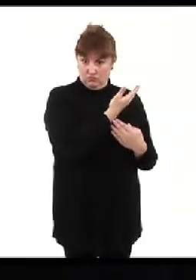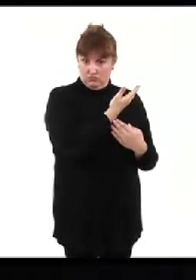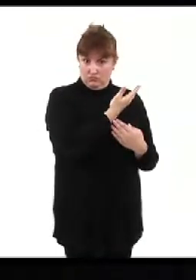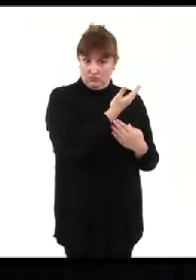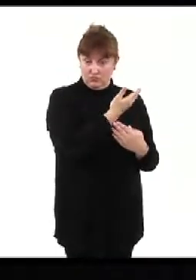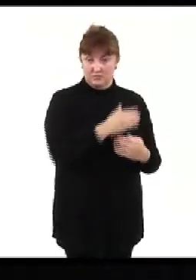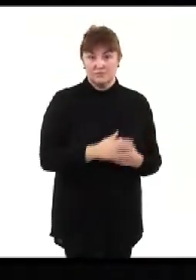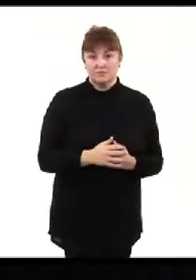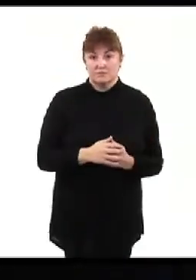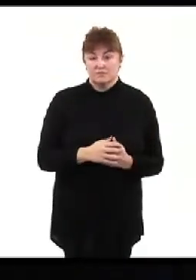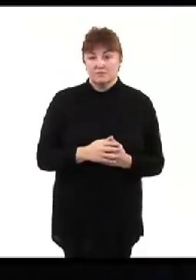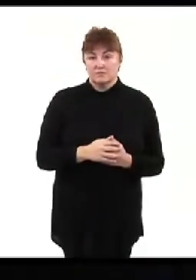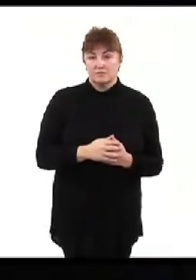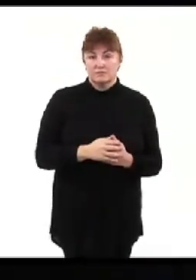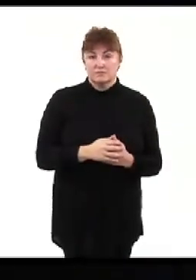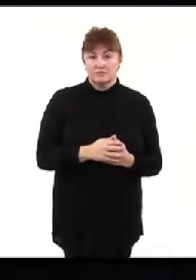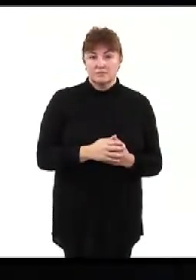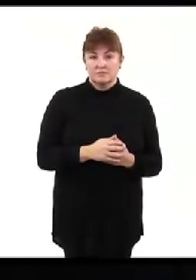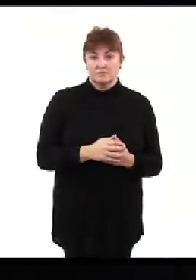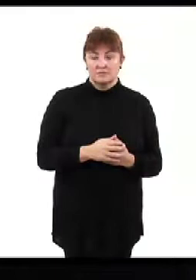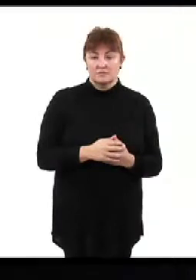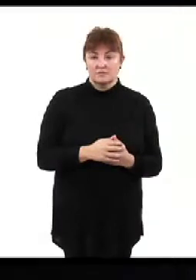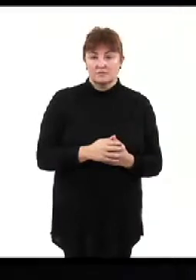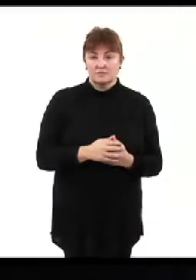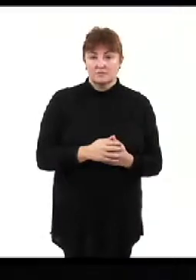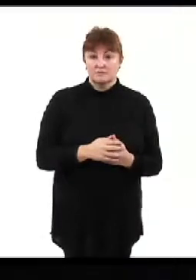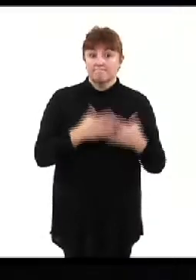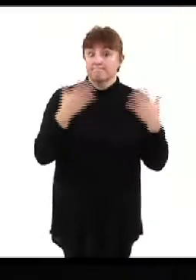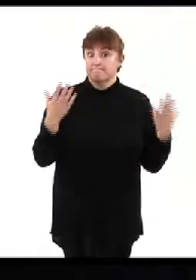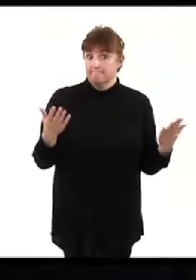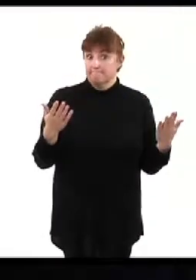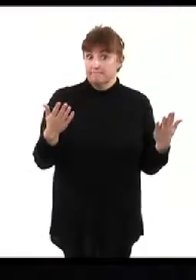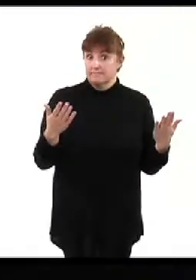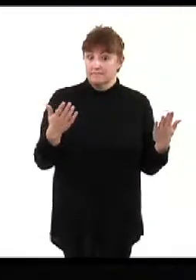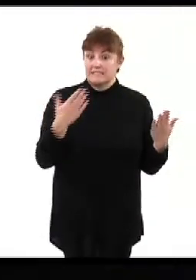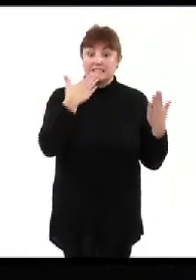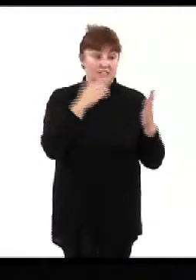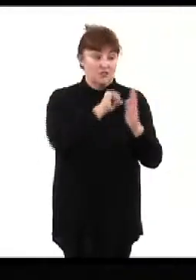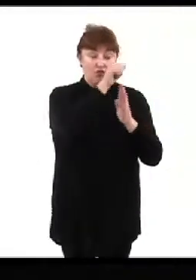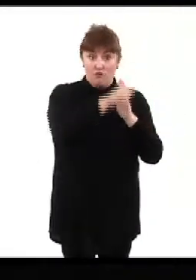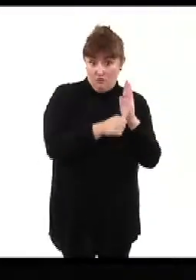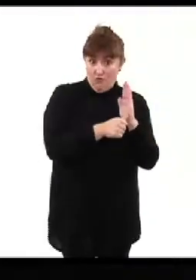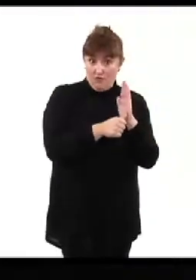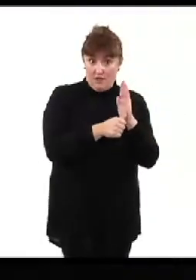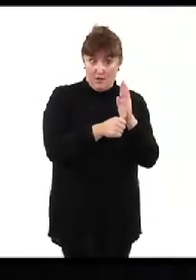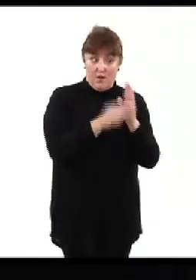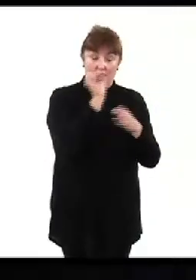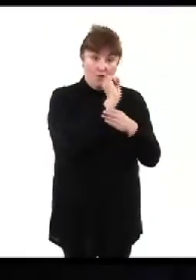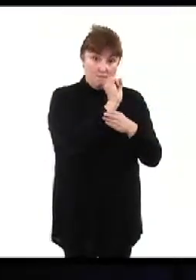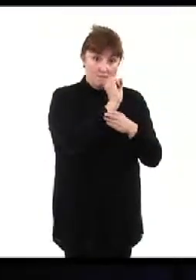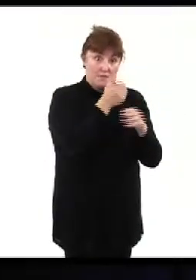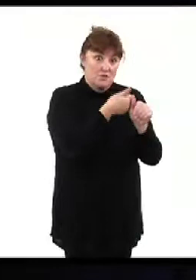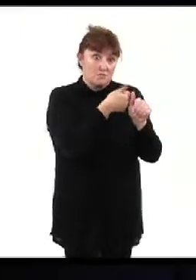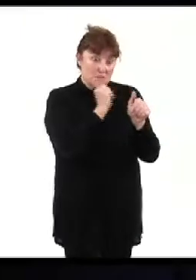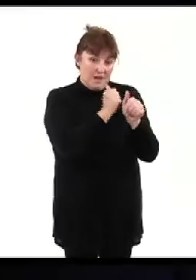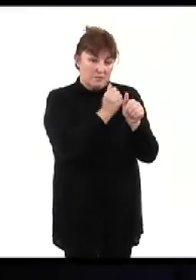should look very much like these verbs, okay? So if the hand shape in the handling classifier verbs is really